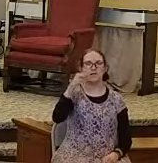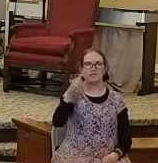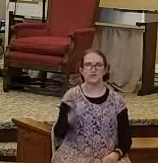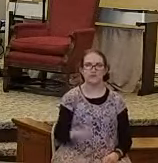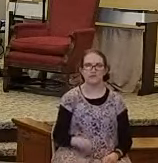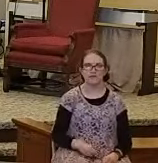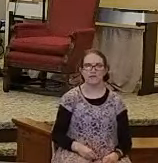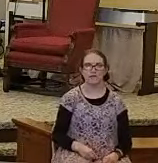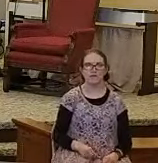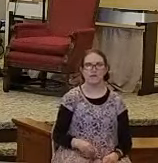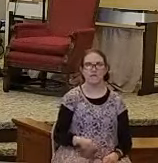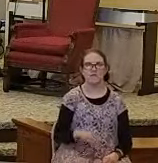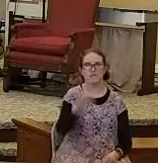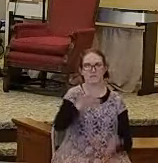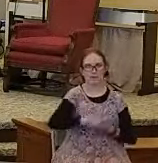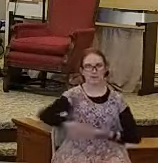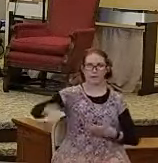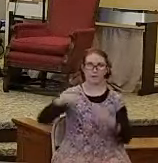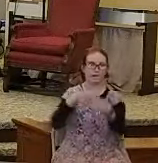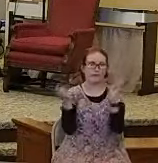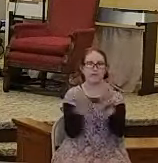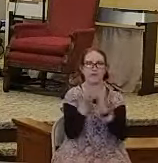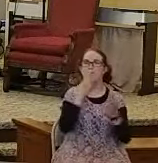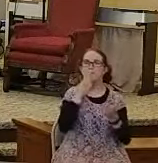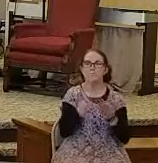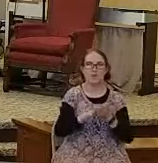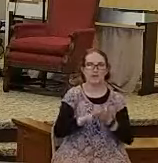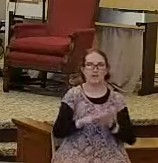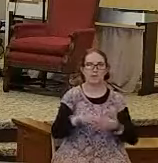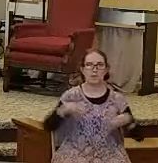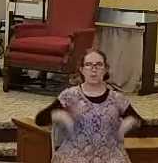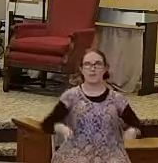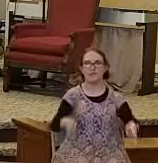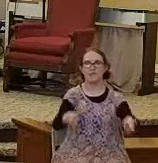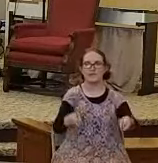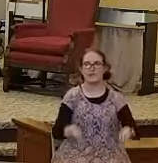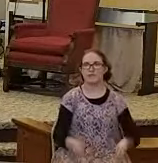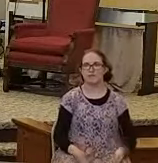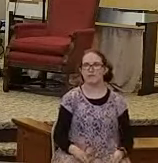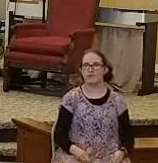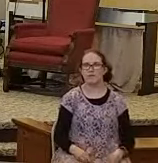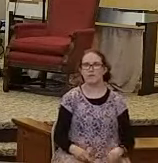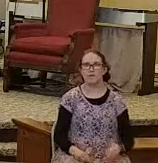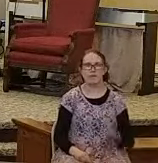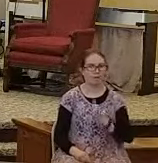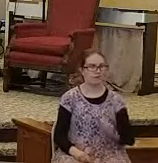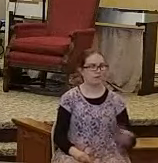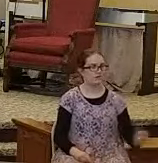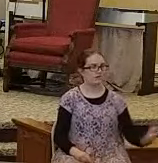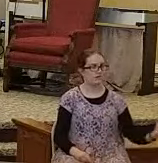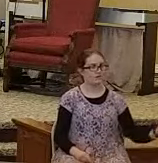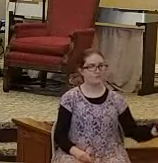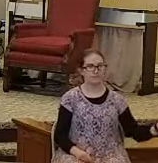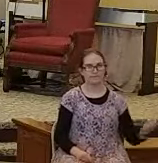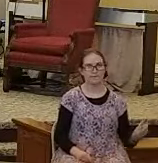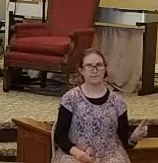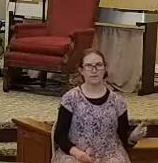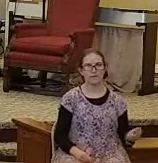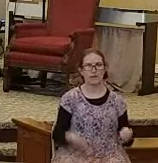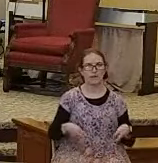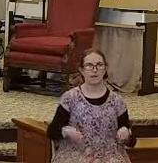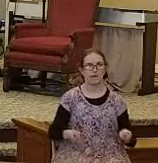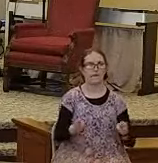going to be decimated. And they repented of their wicked ways. Amen. Whenever he turned about and he went the